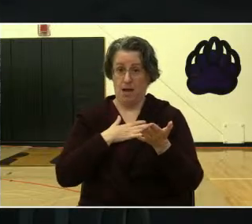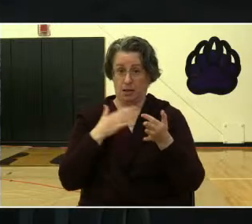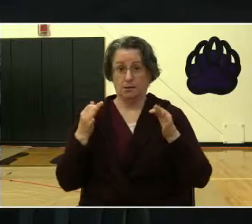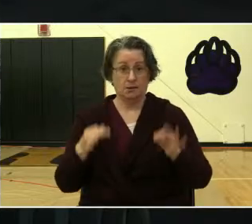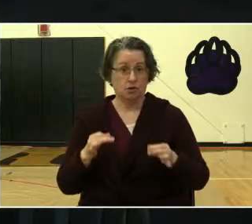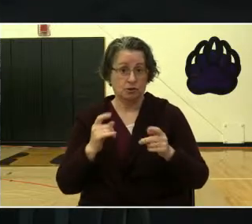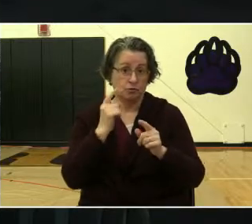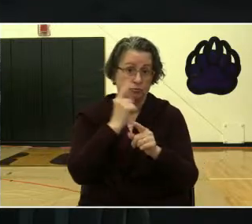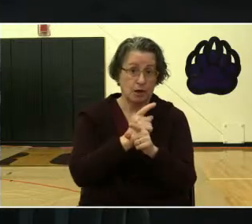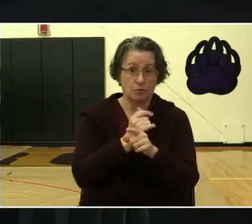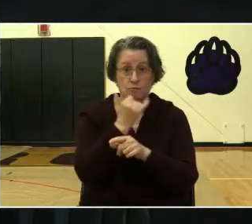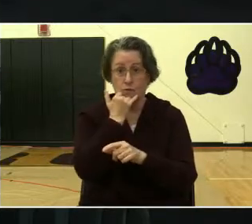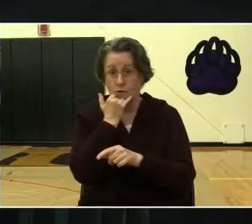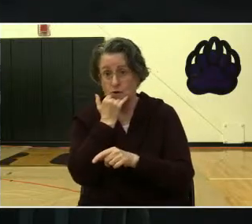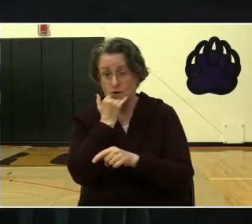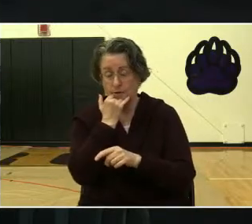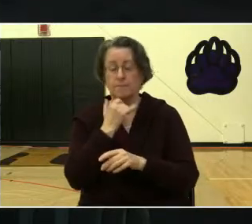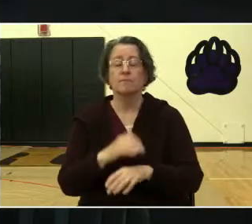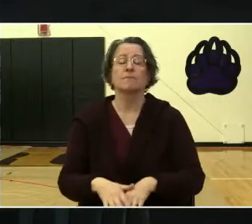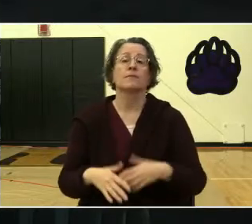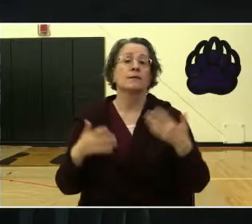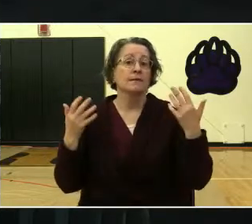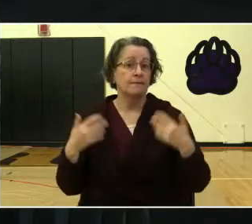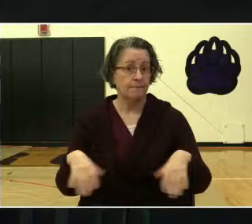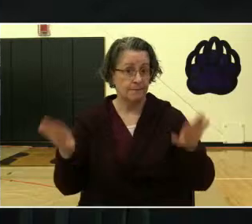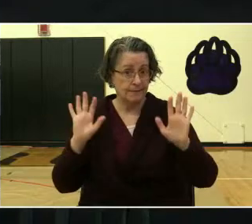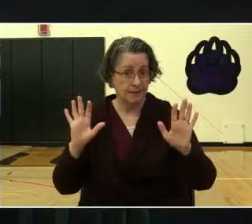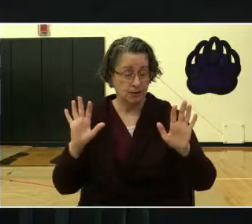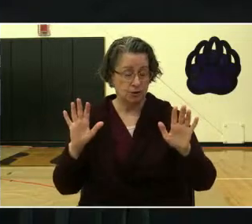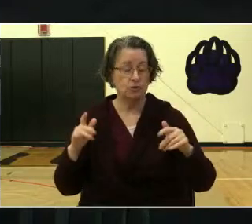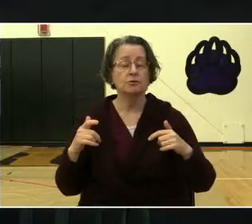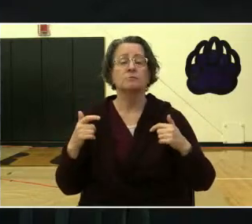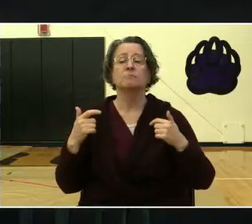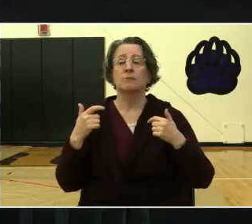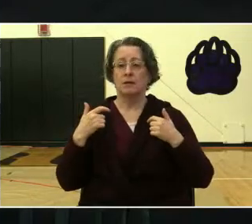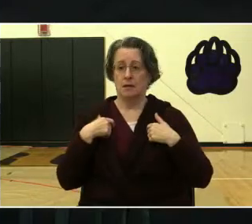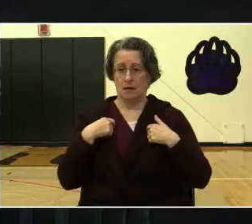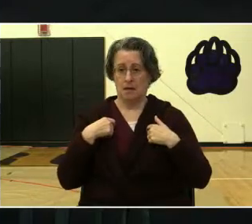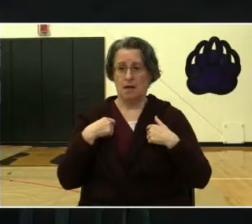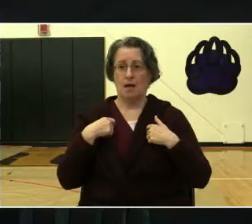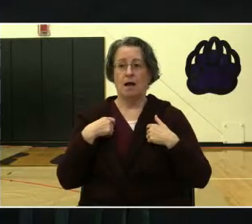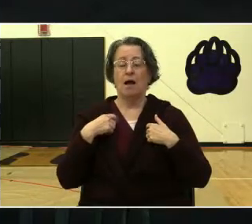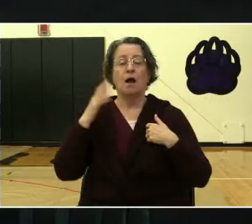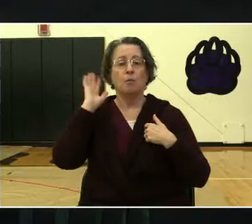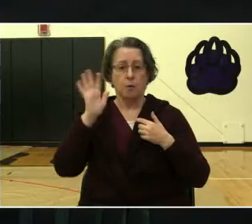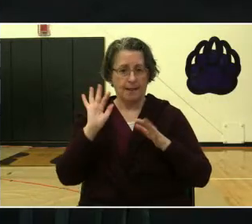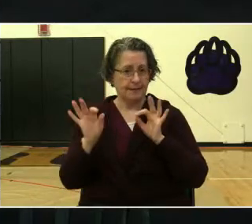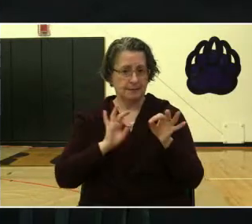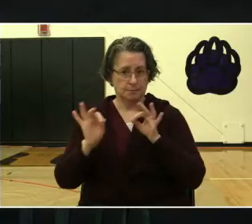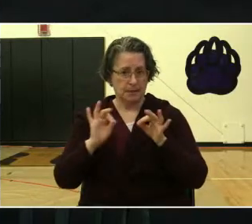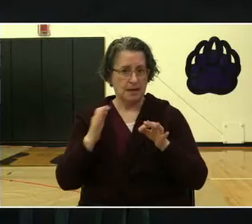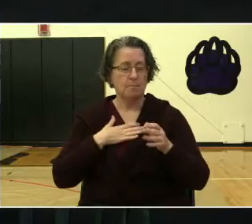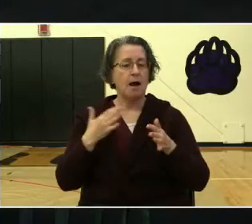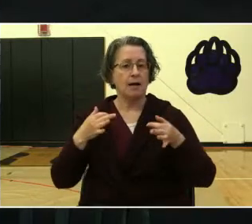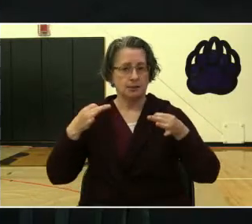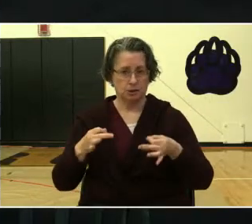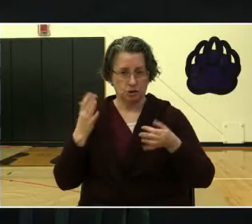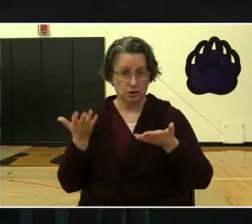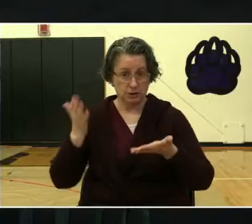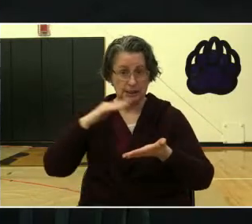correct the moderator will then have the opportunity to repeat uh the basis for the ruling and